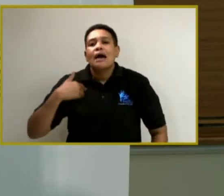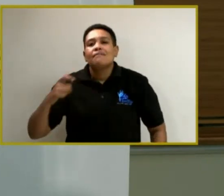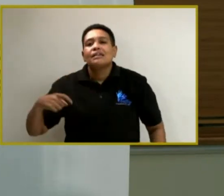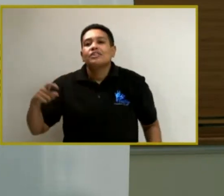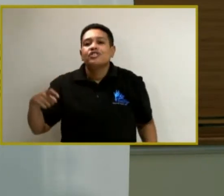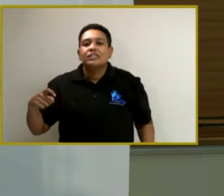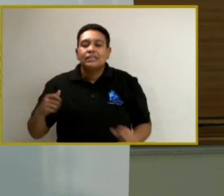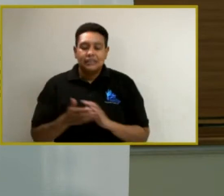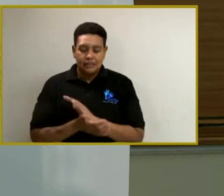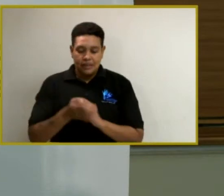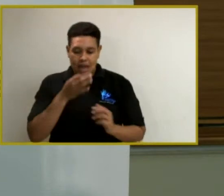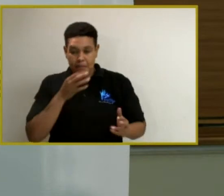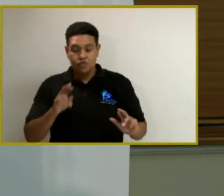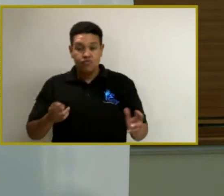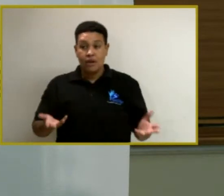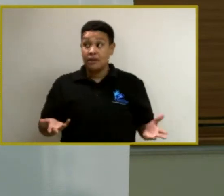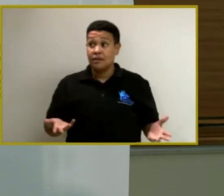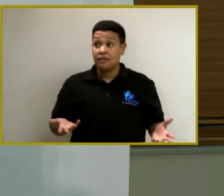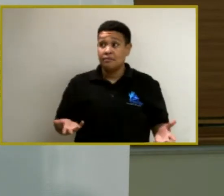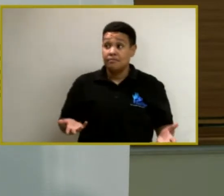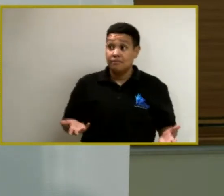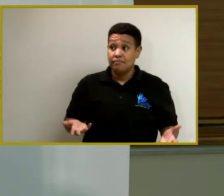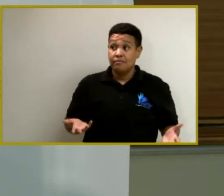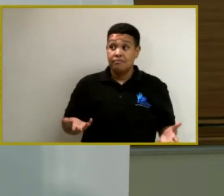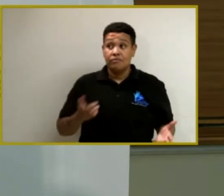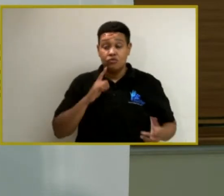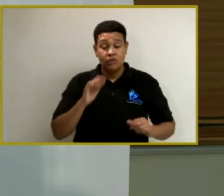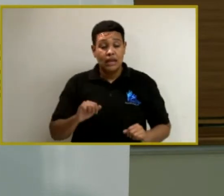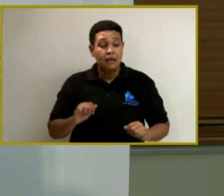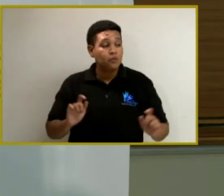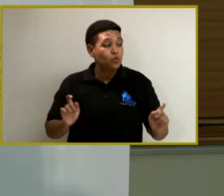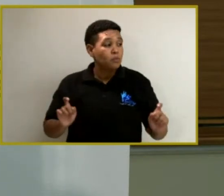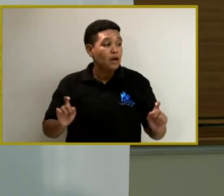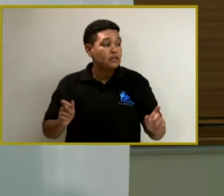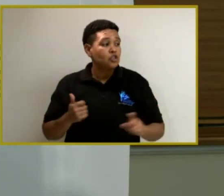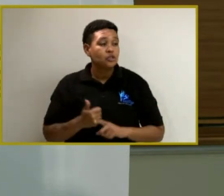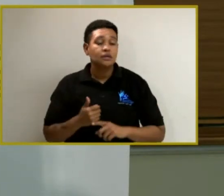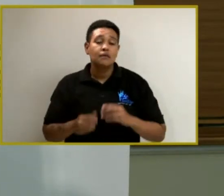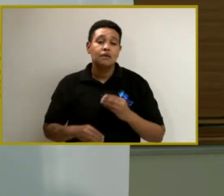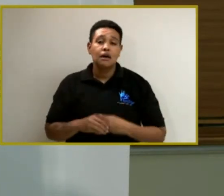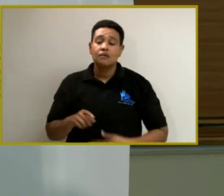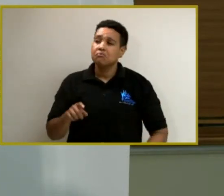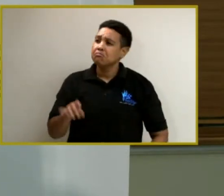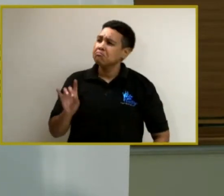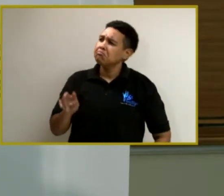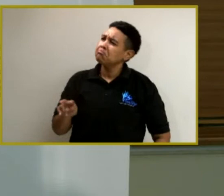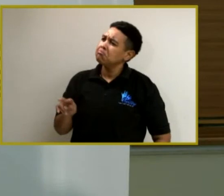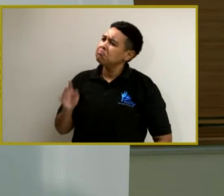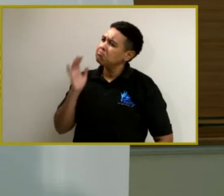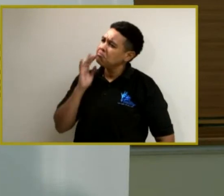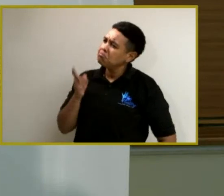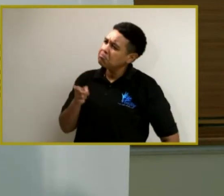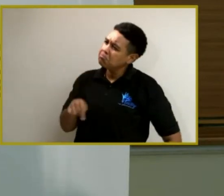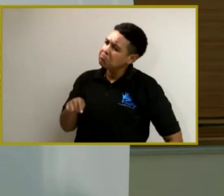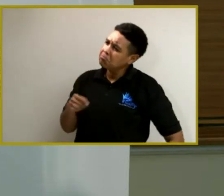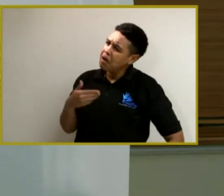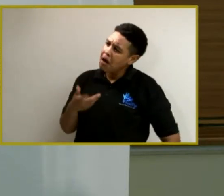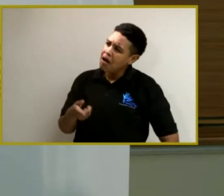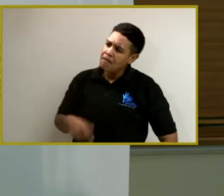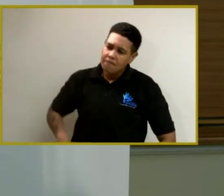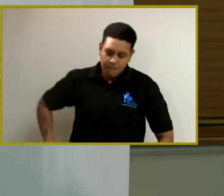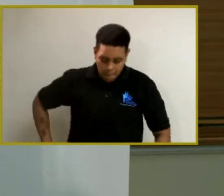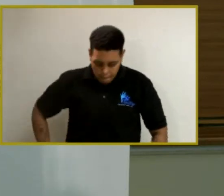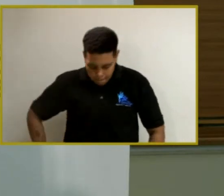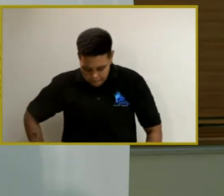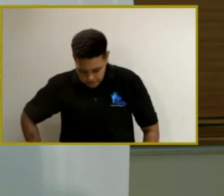testing capacity in country to be able to manage, to diagnose these cases. In